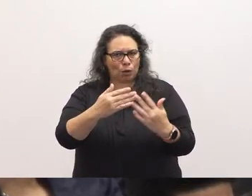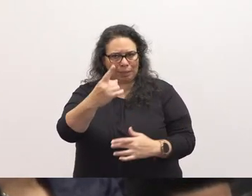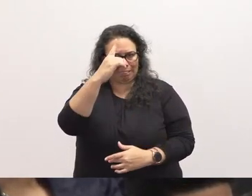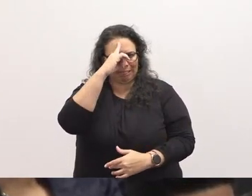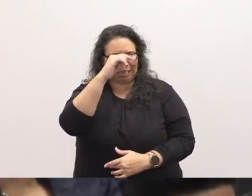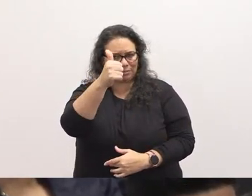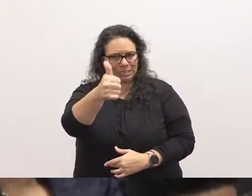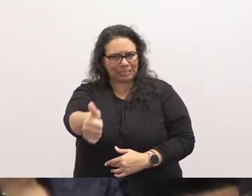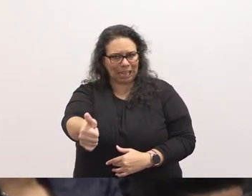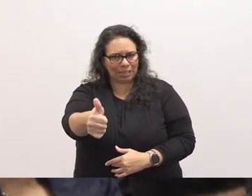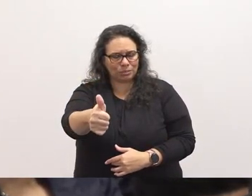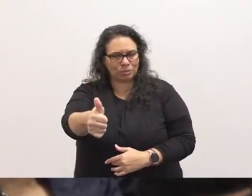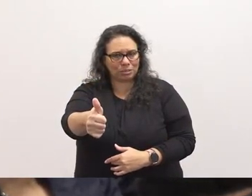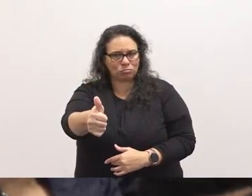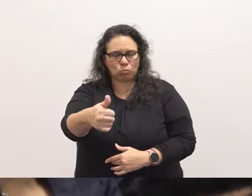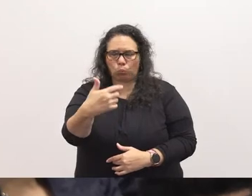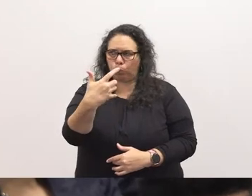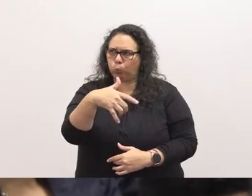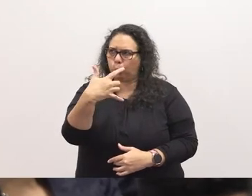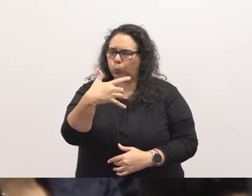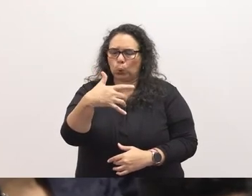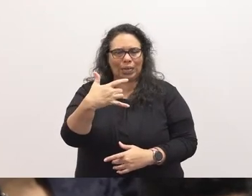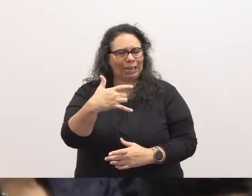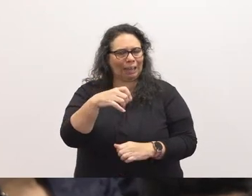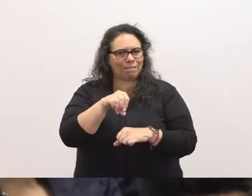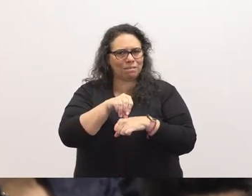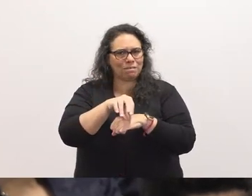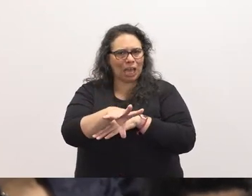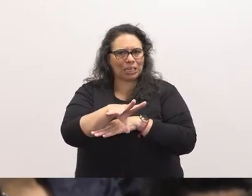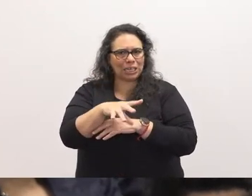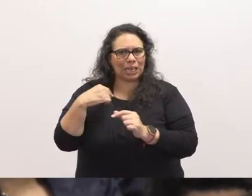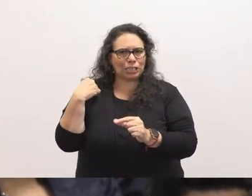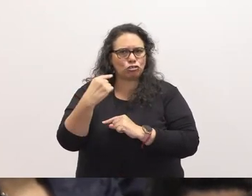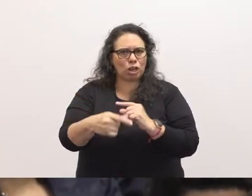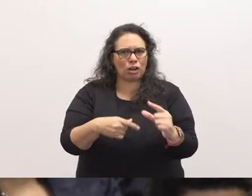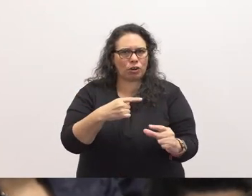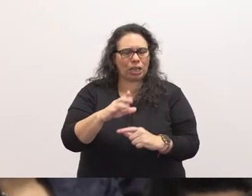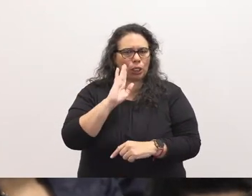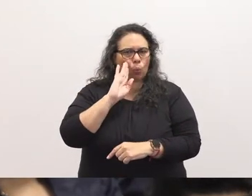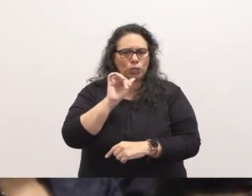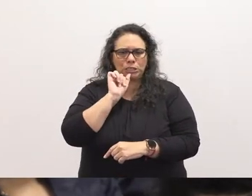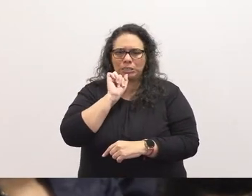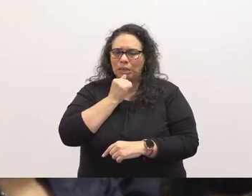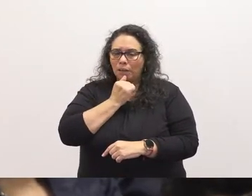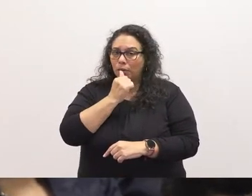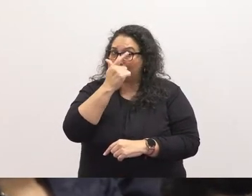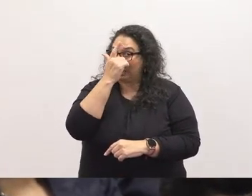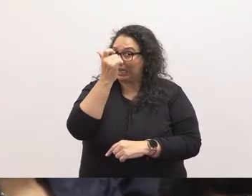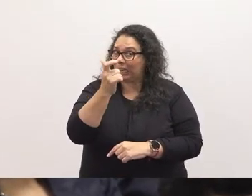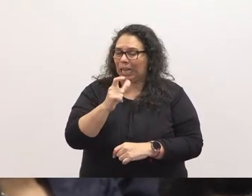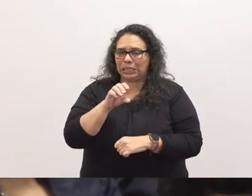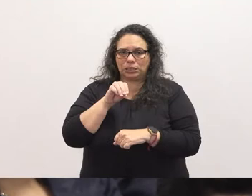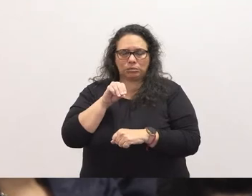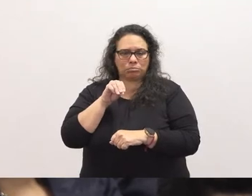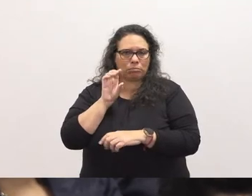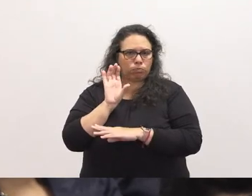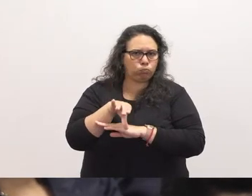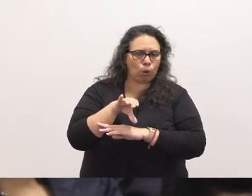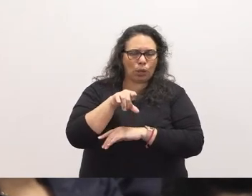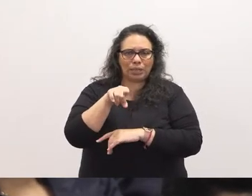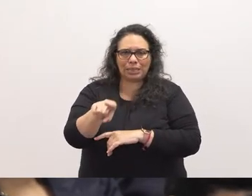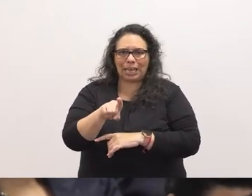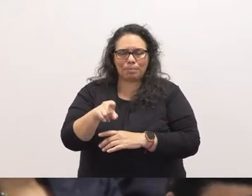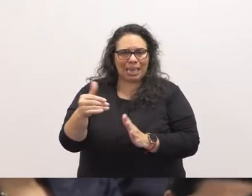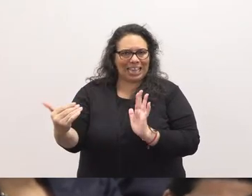themselves, is having a dramatic effect on this generation. They're going to suffer because it is imposed on them against the will of